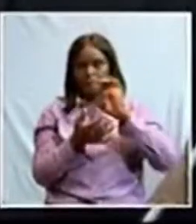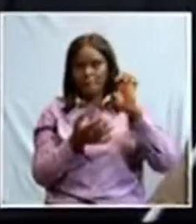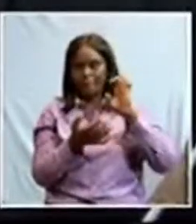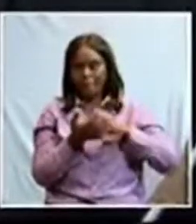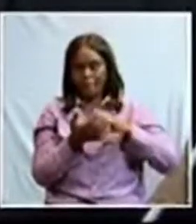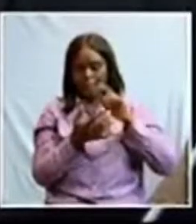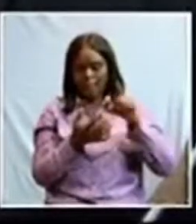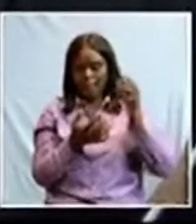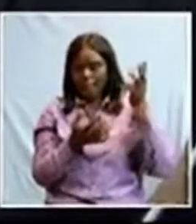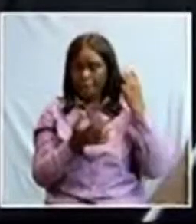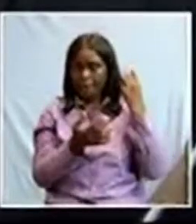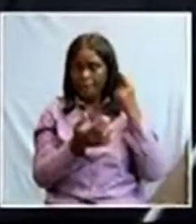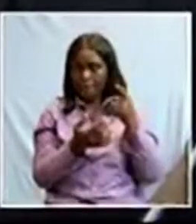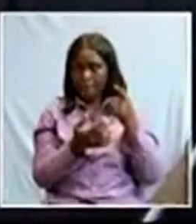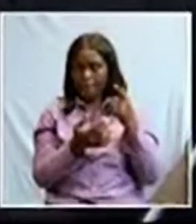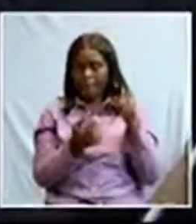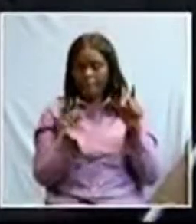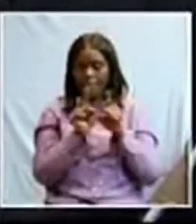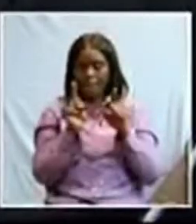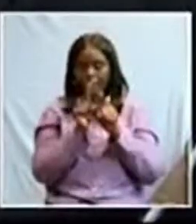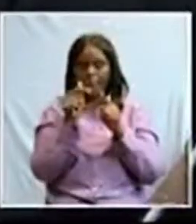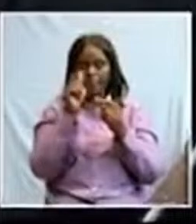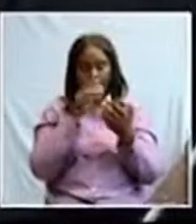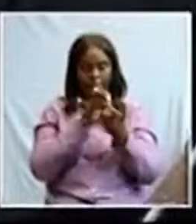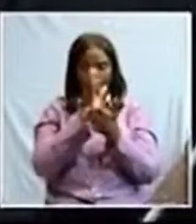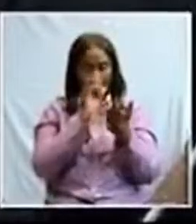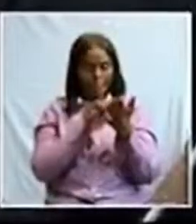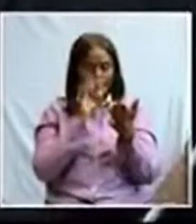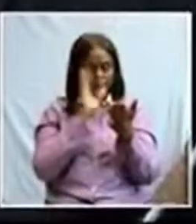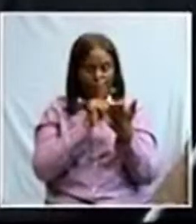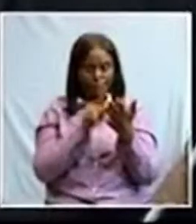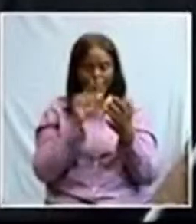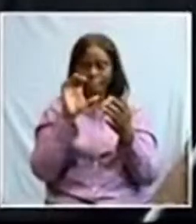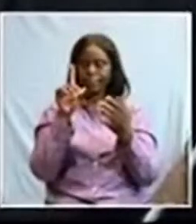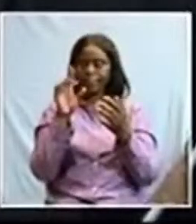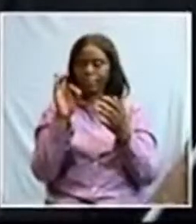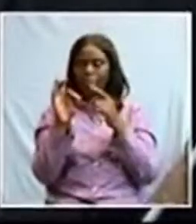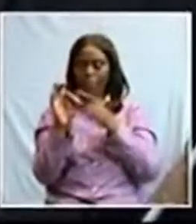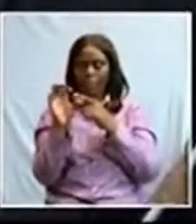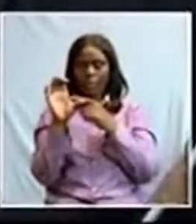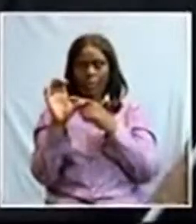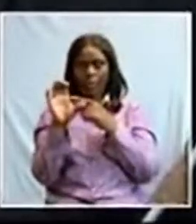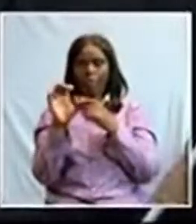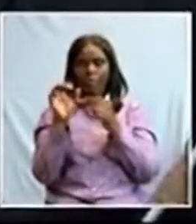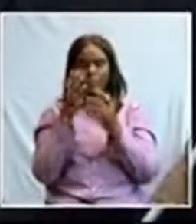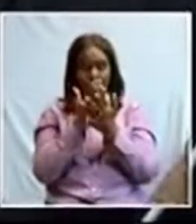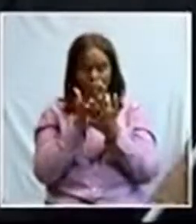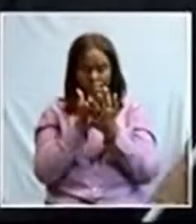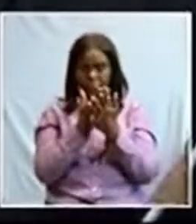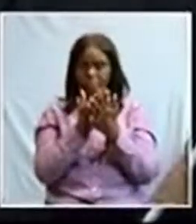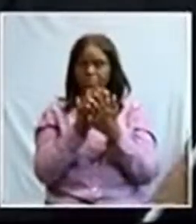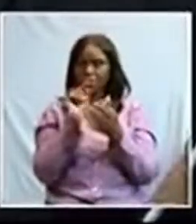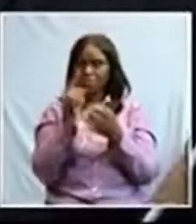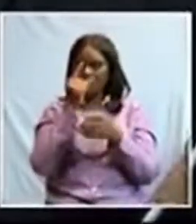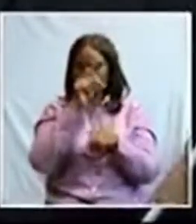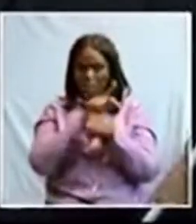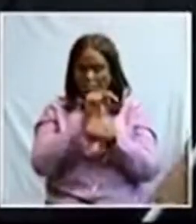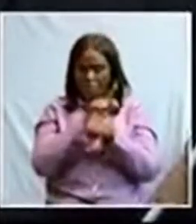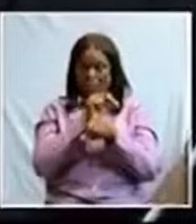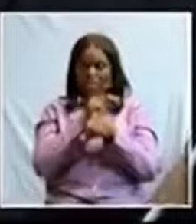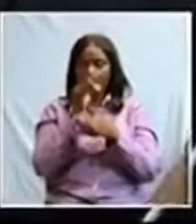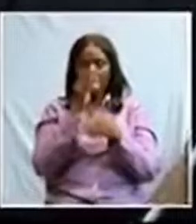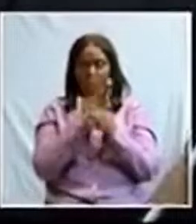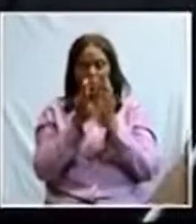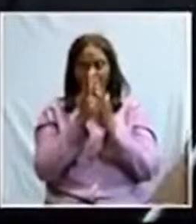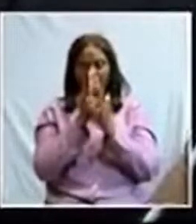was, as you rightly put it, the CDFC recommended phased approach of construction. So